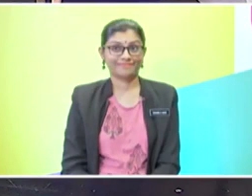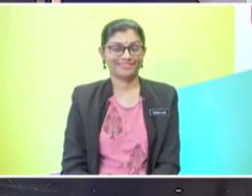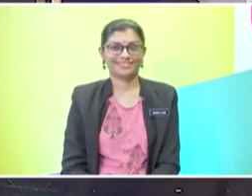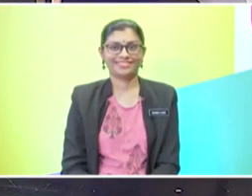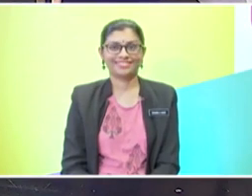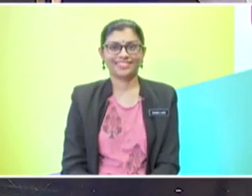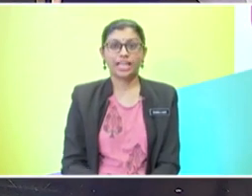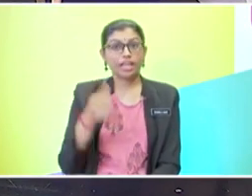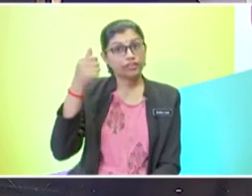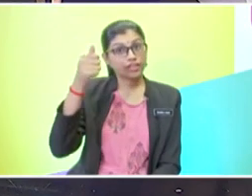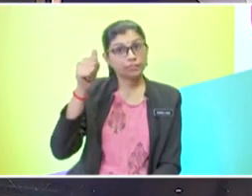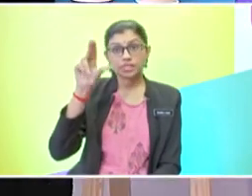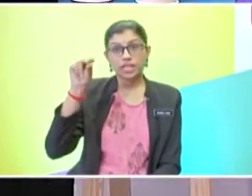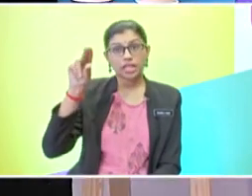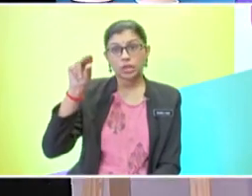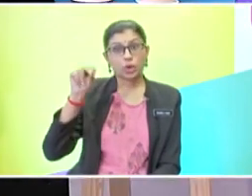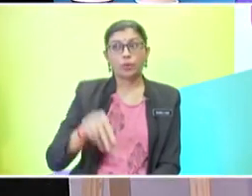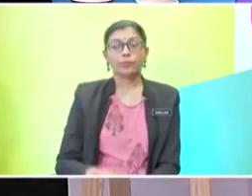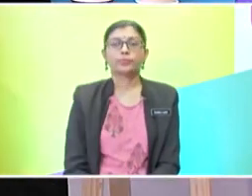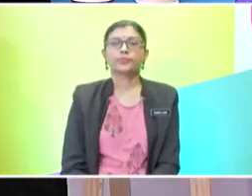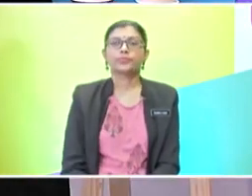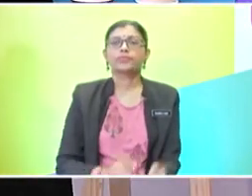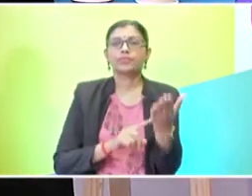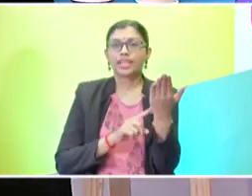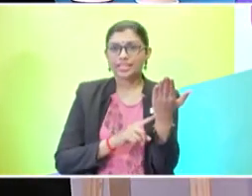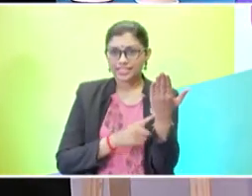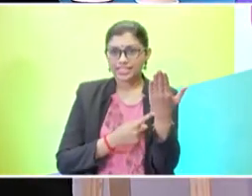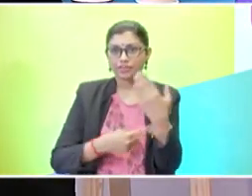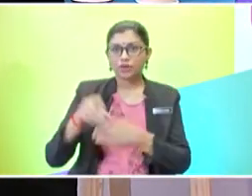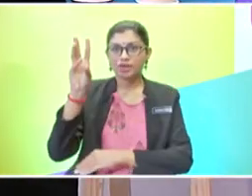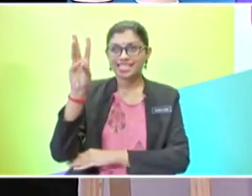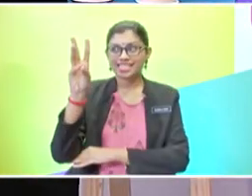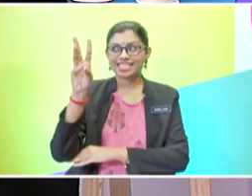yes. Yeah, okay, normally it starts from 6%, right?